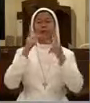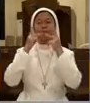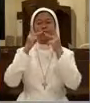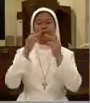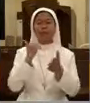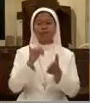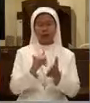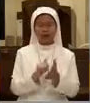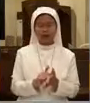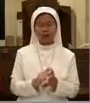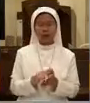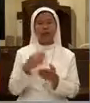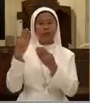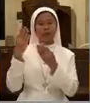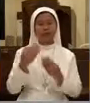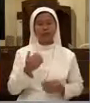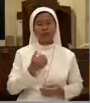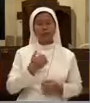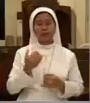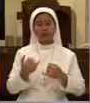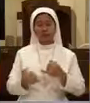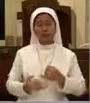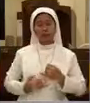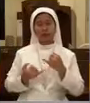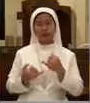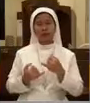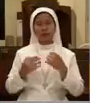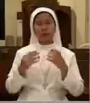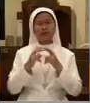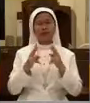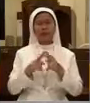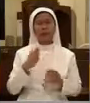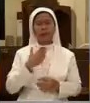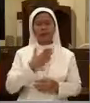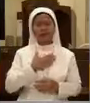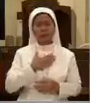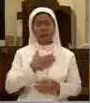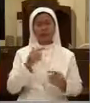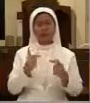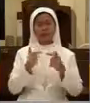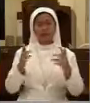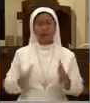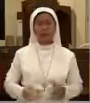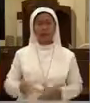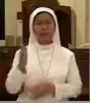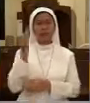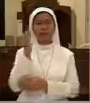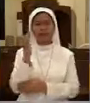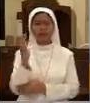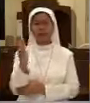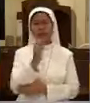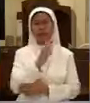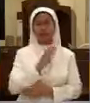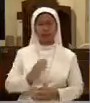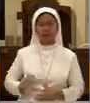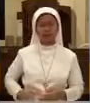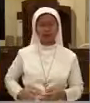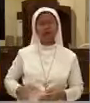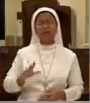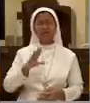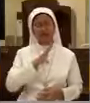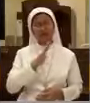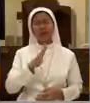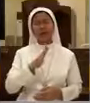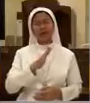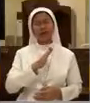joy. Even if my enemy preaches Christ, okay, as long as Christ